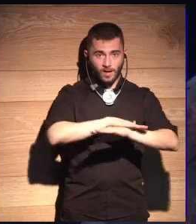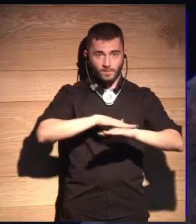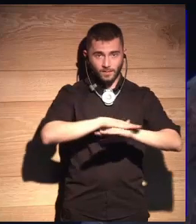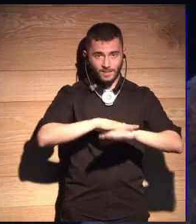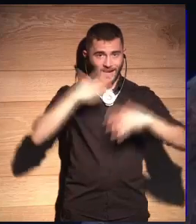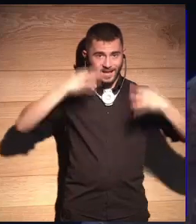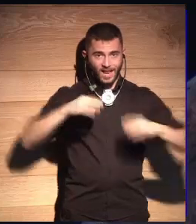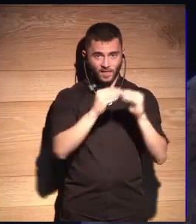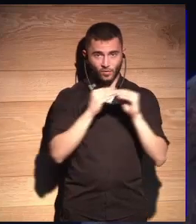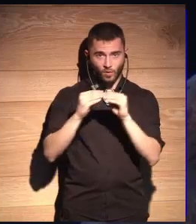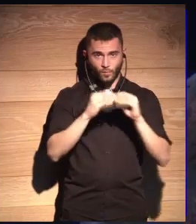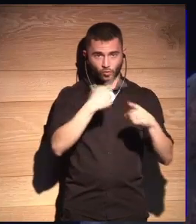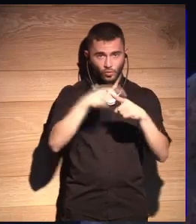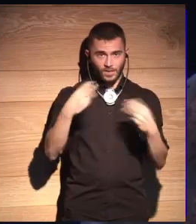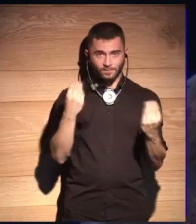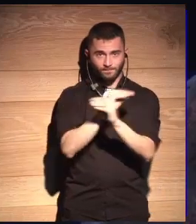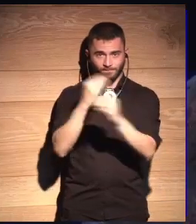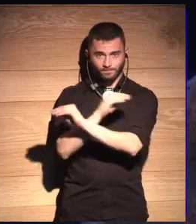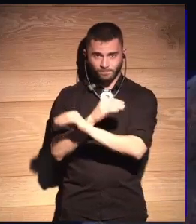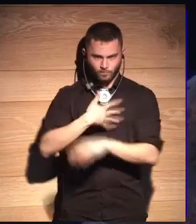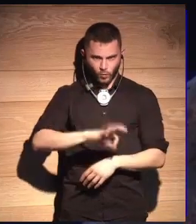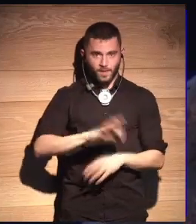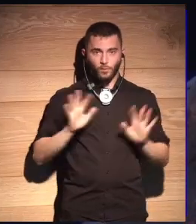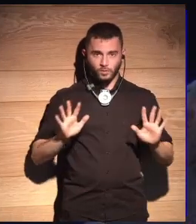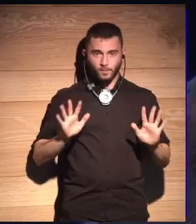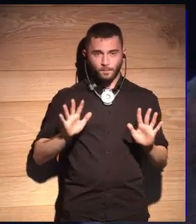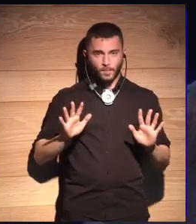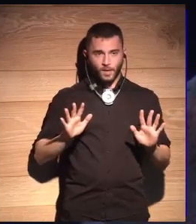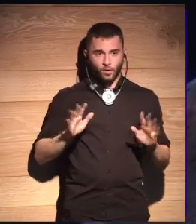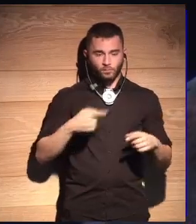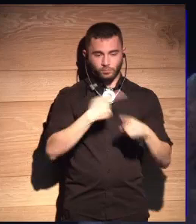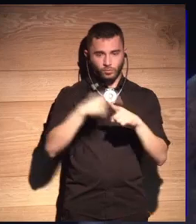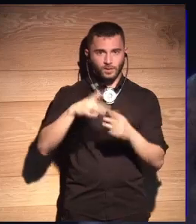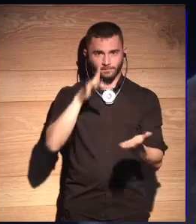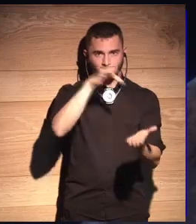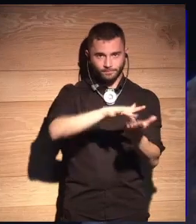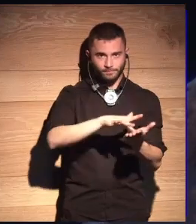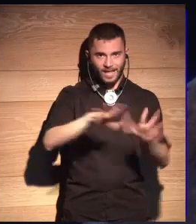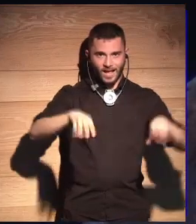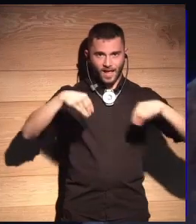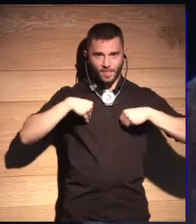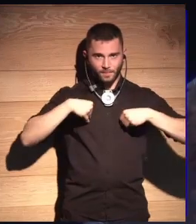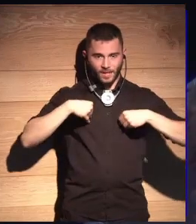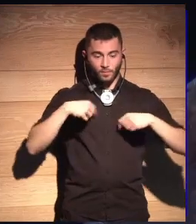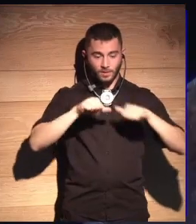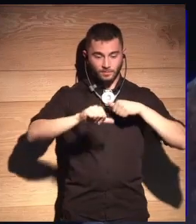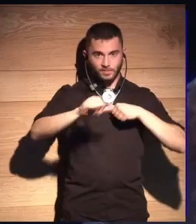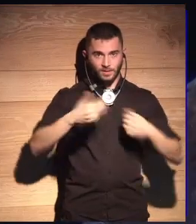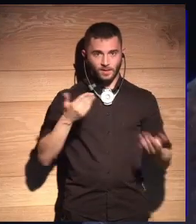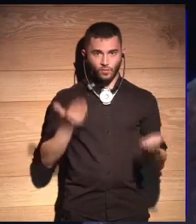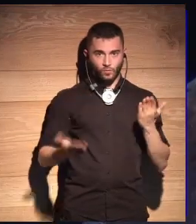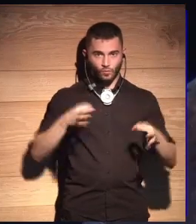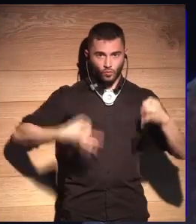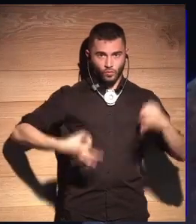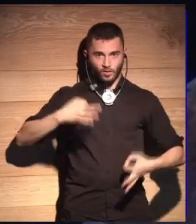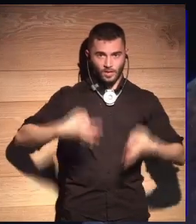things, but we nevertheless accept that these facts are the basis of a shared world in some way. Now, one of the difficulties I